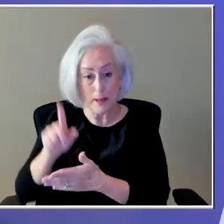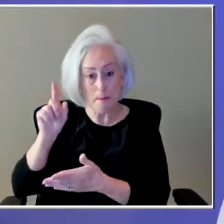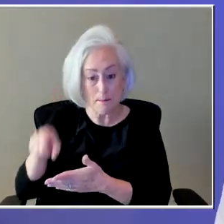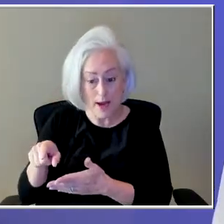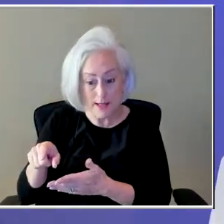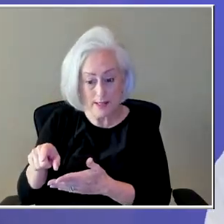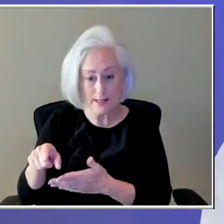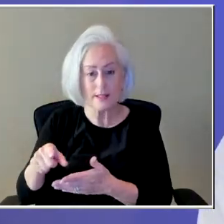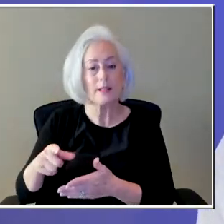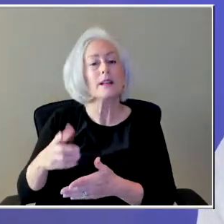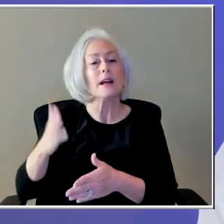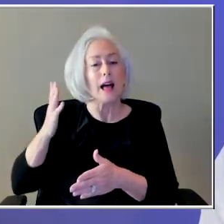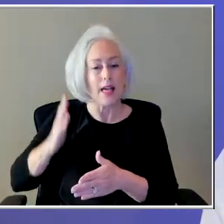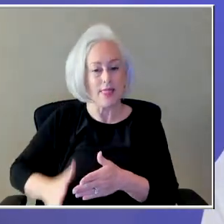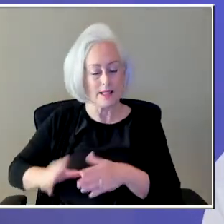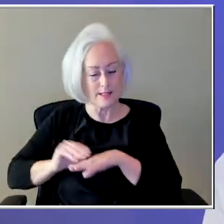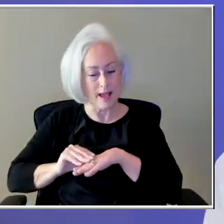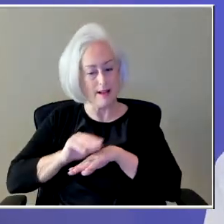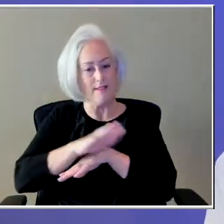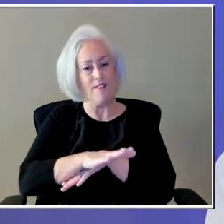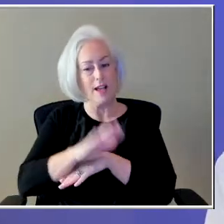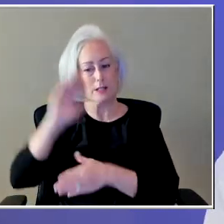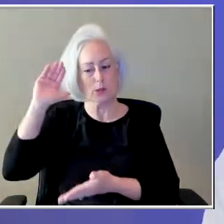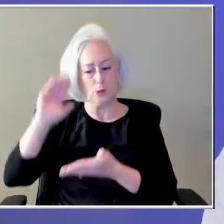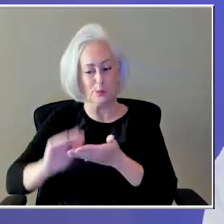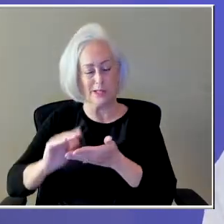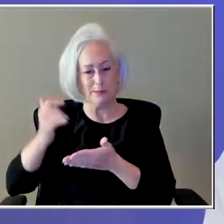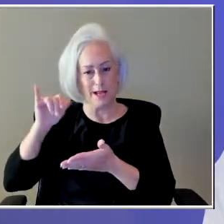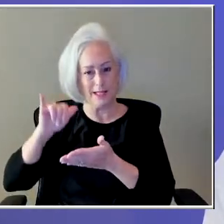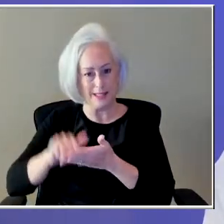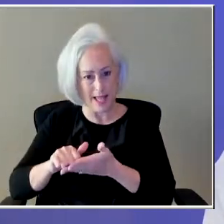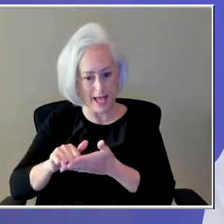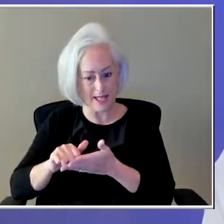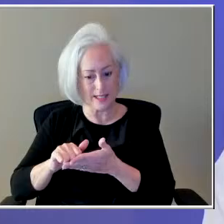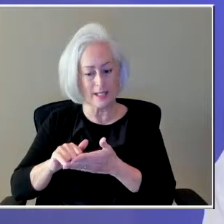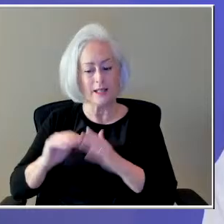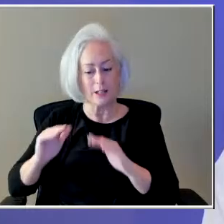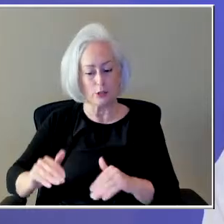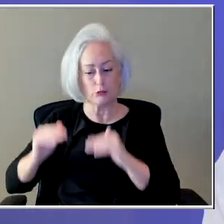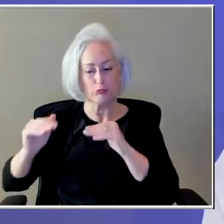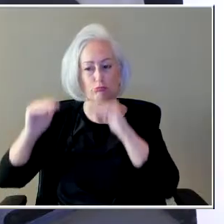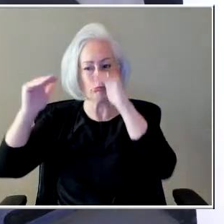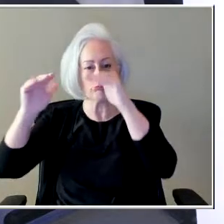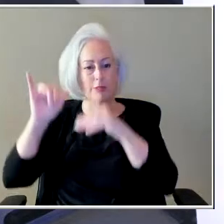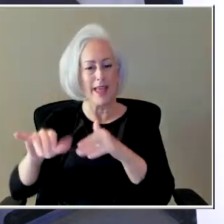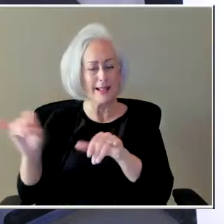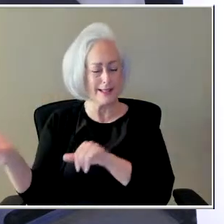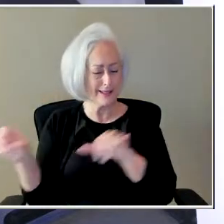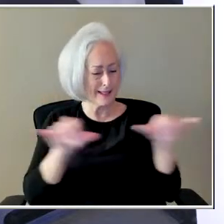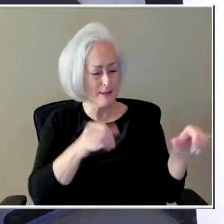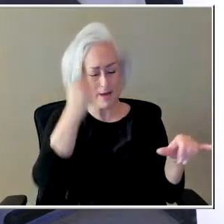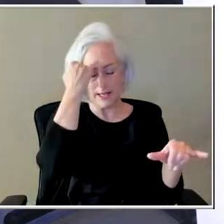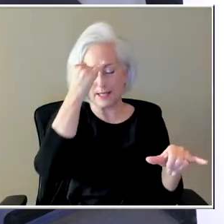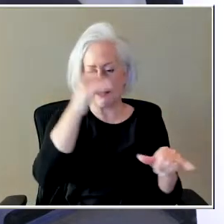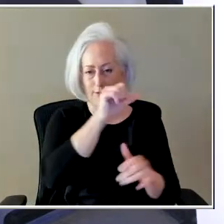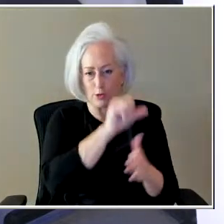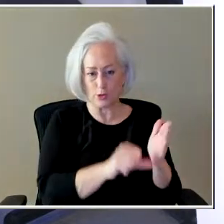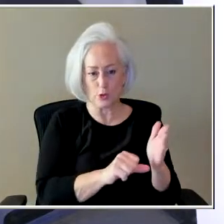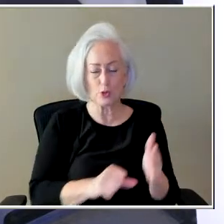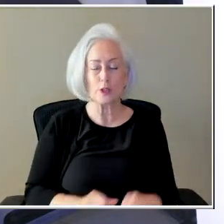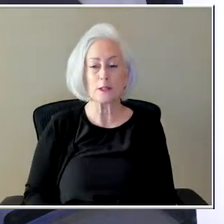are, so to minimize that and the recovery process, accelerating that. Those are the key things for the patients. What benefits have you found as a surgeon